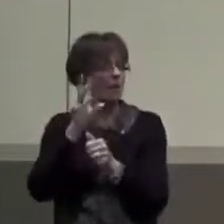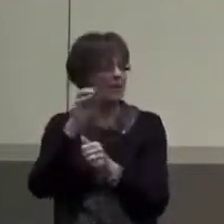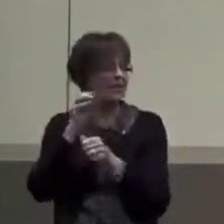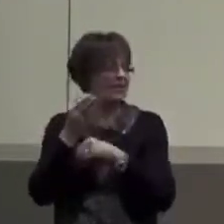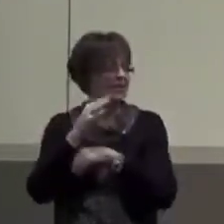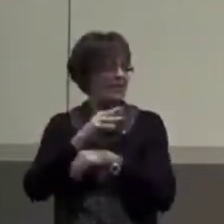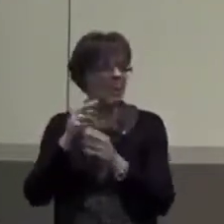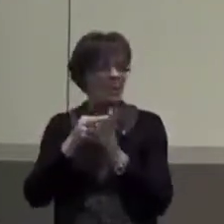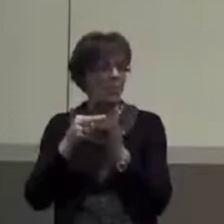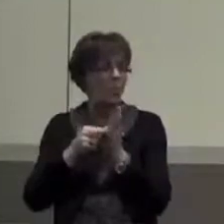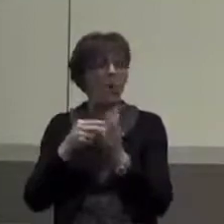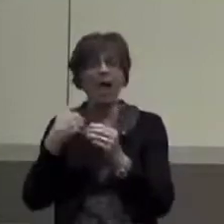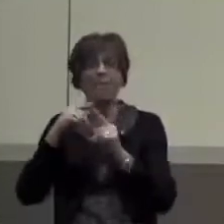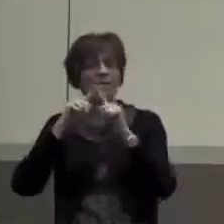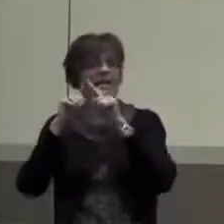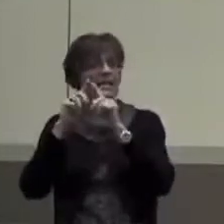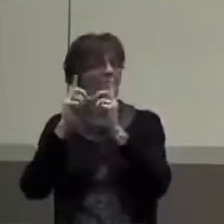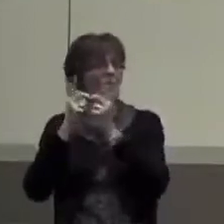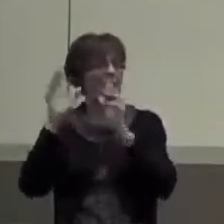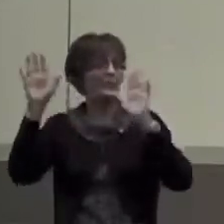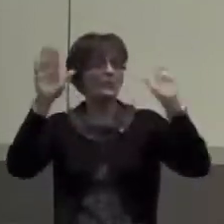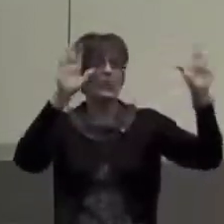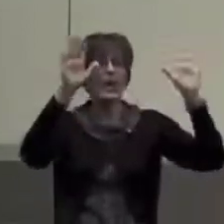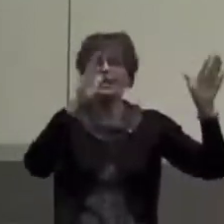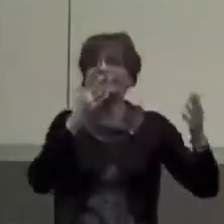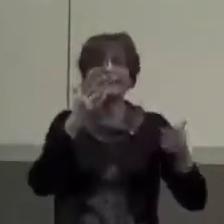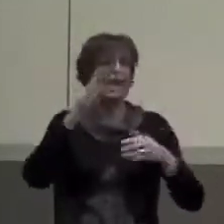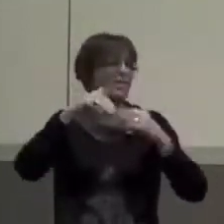different districts I work with, and people are all over the board on